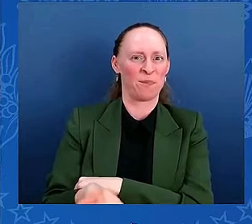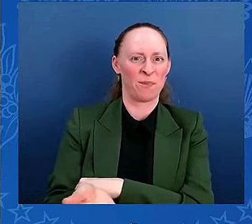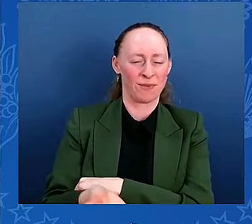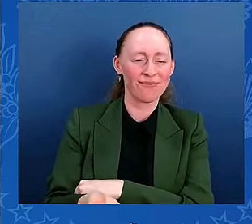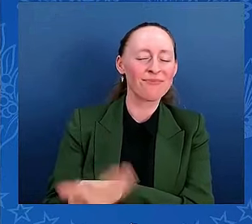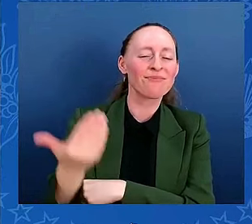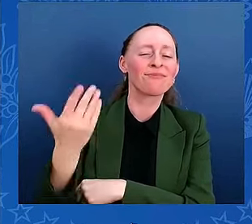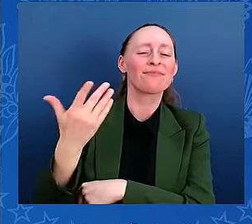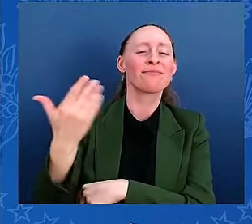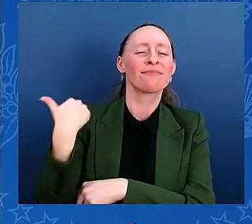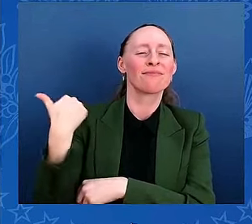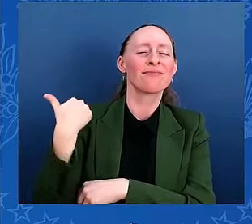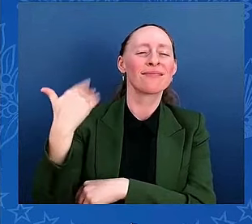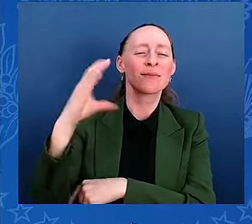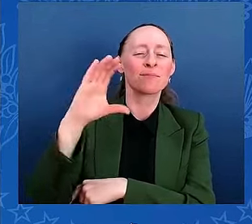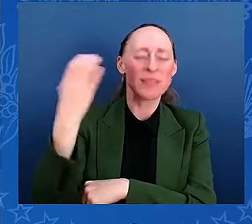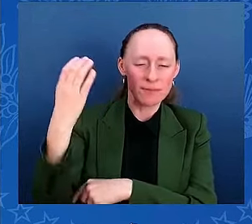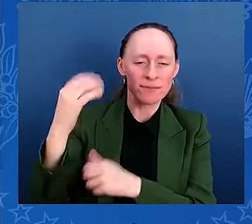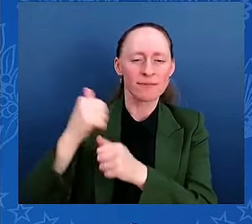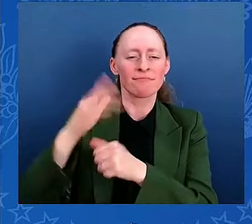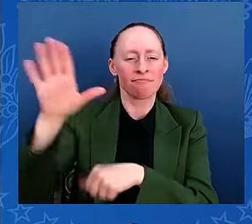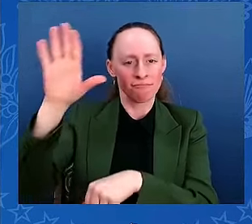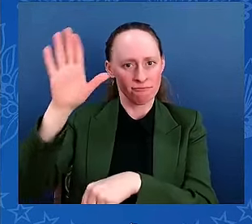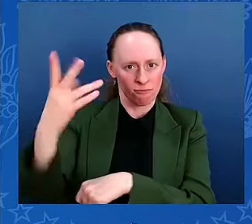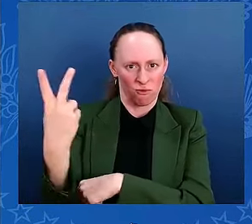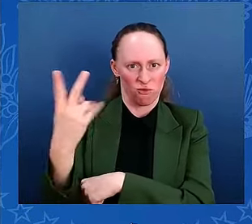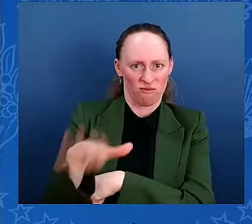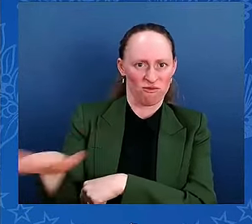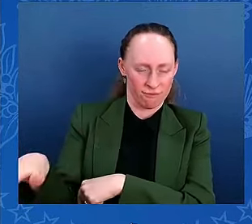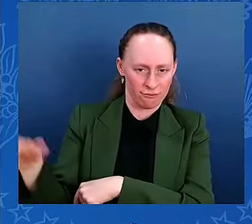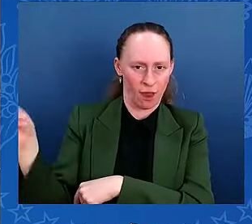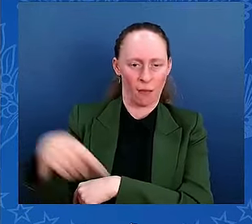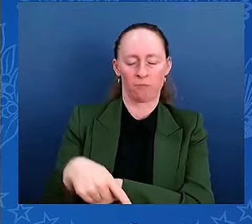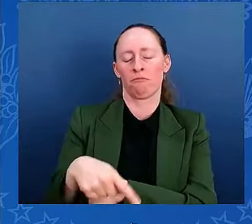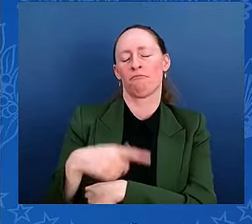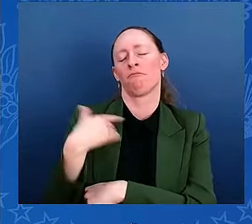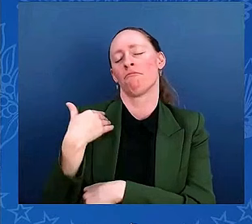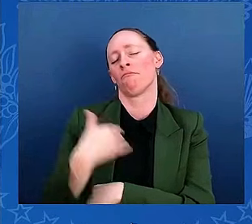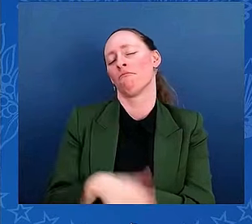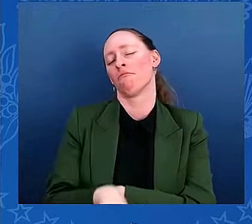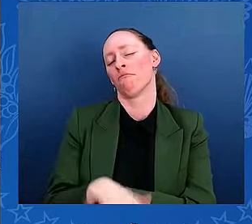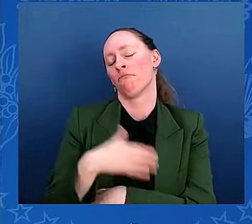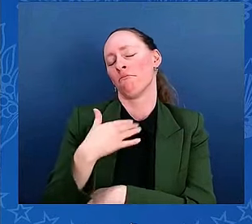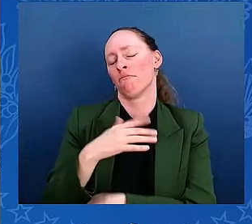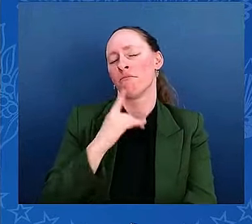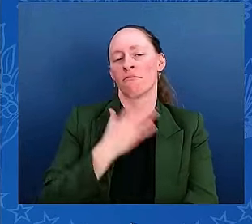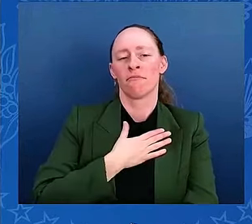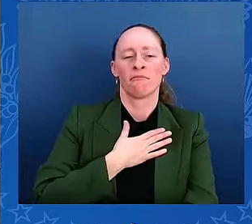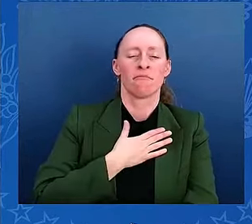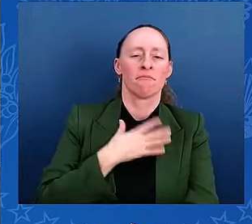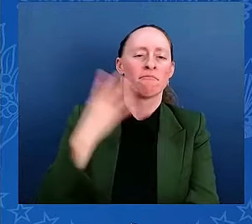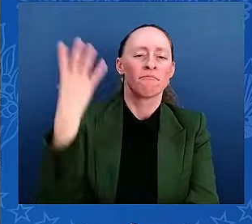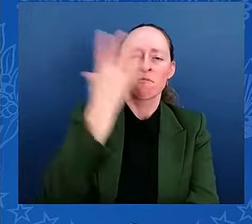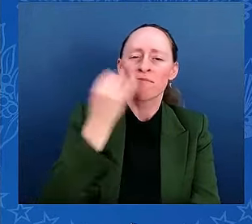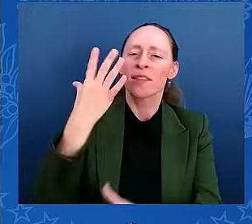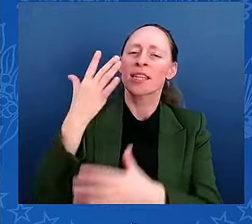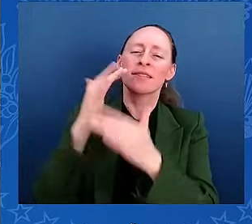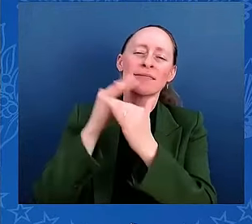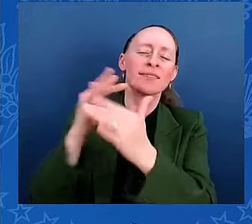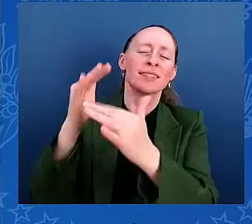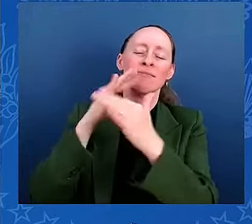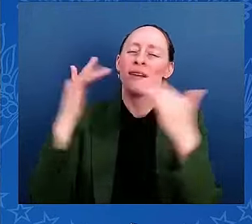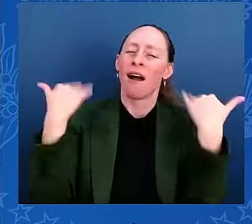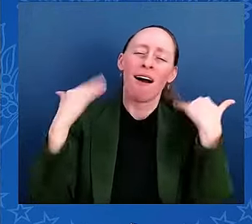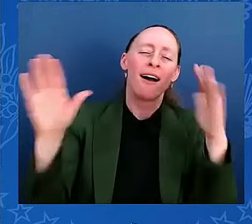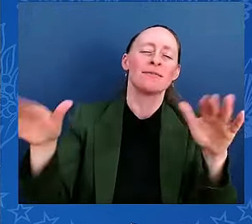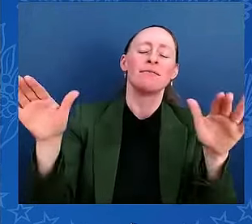daughter, as if they were a choir of herald angels. They're incredible. You know, with their God-given talent, the Bocelli family